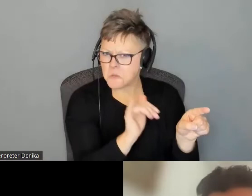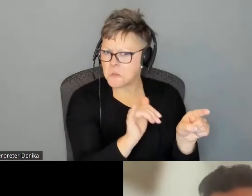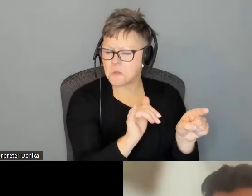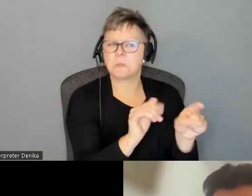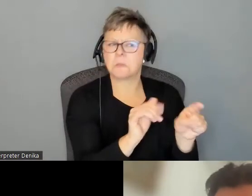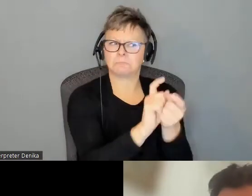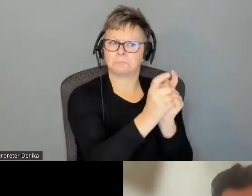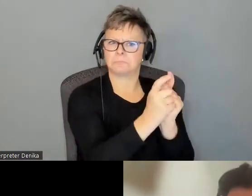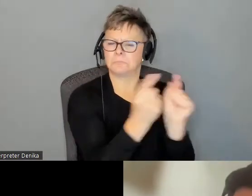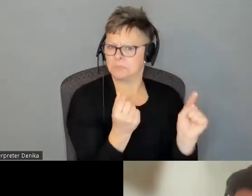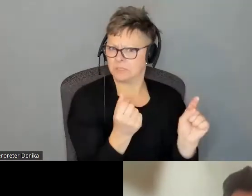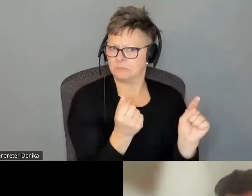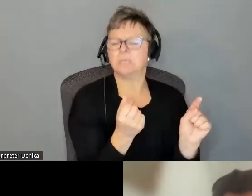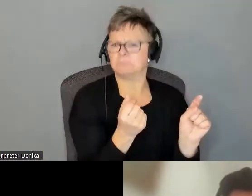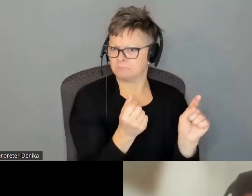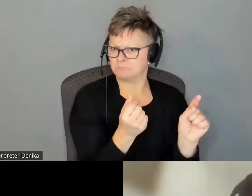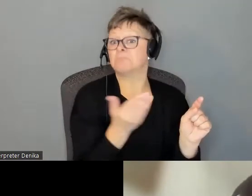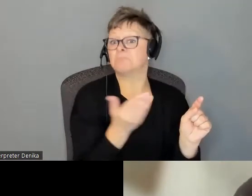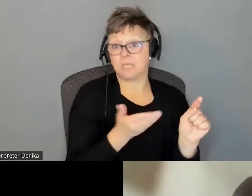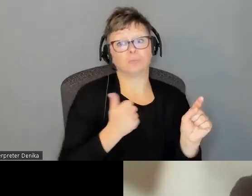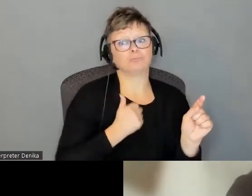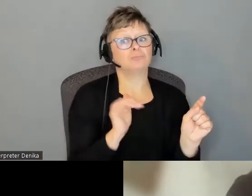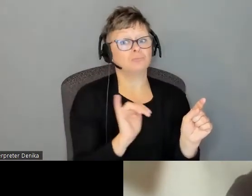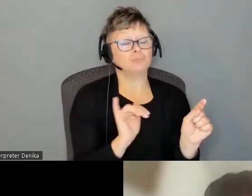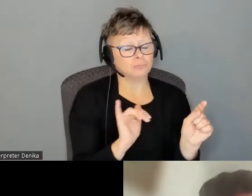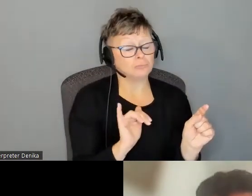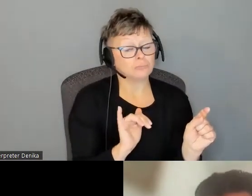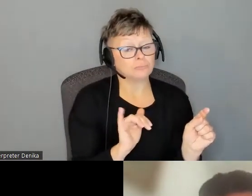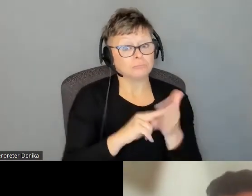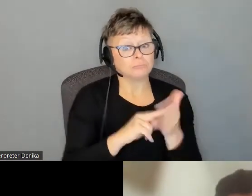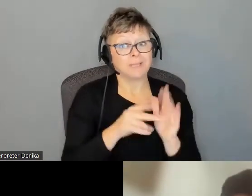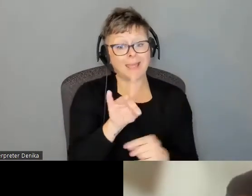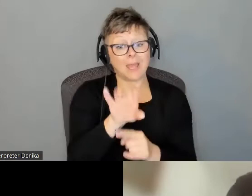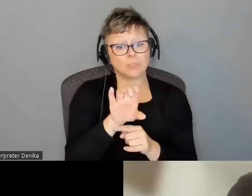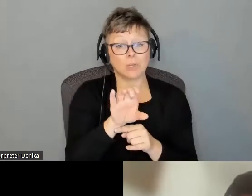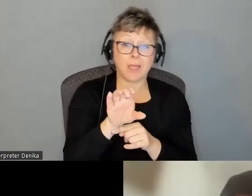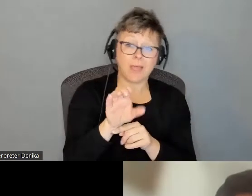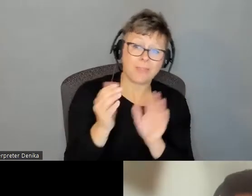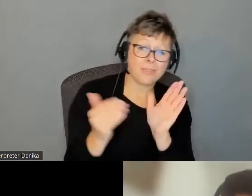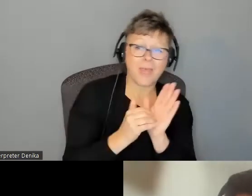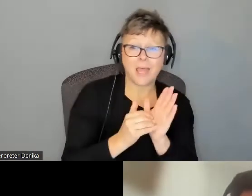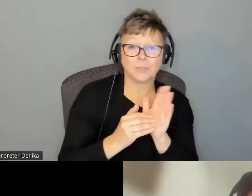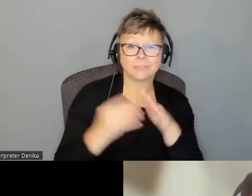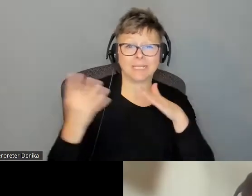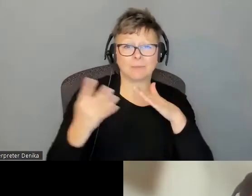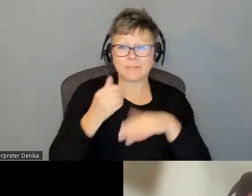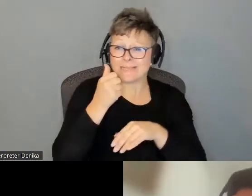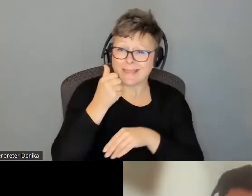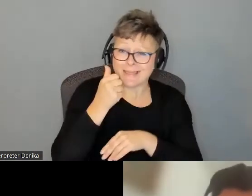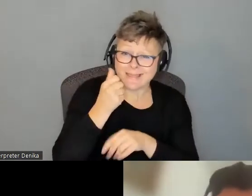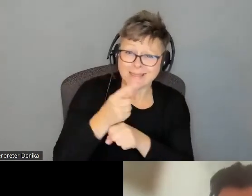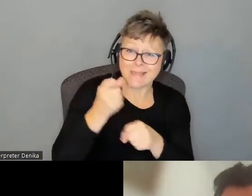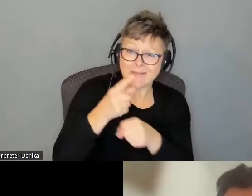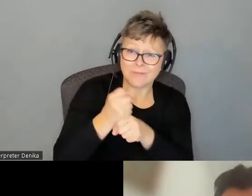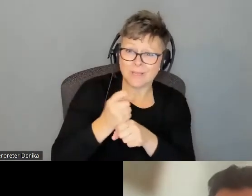in the Canadian context. We're adding 800,000 immigrants a year and still can't fill the latent demand in the